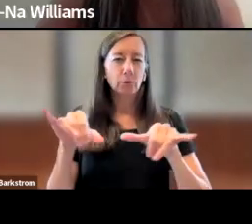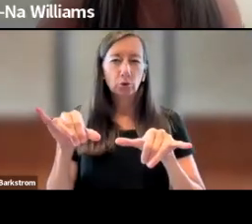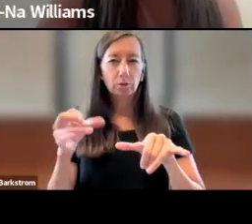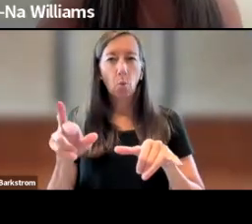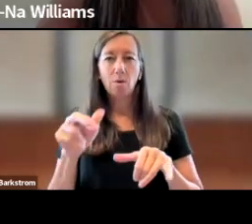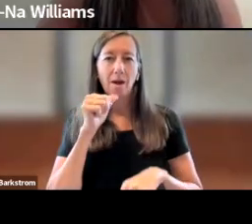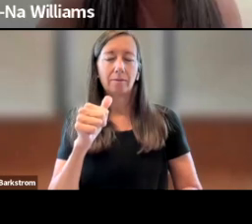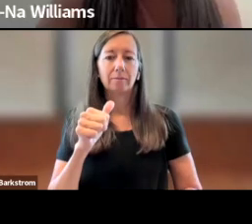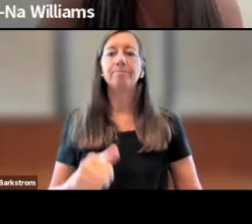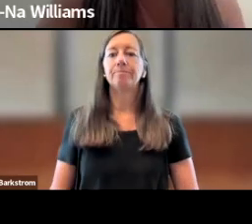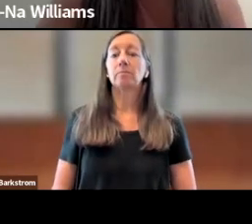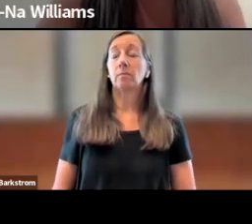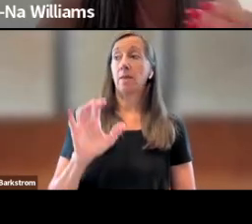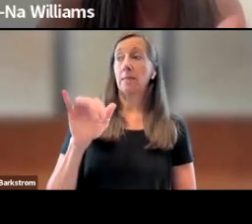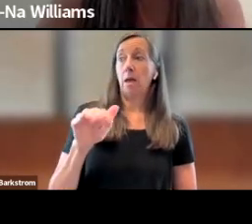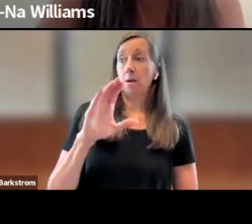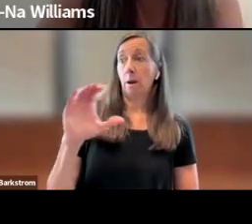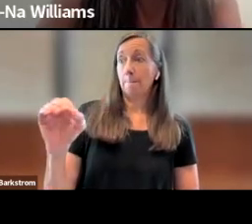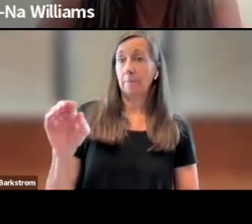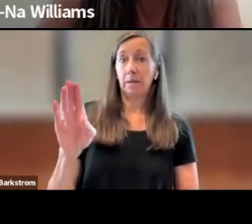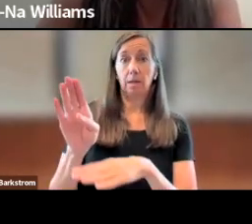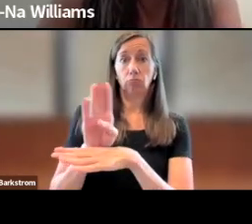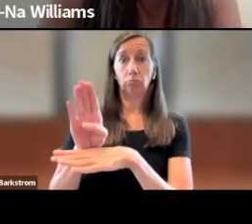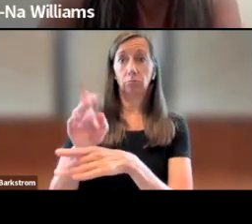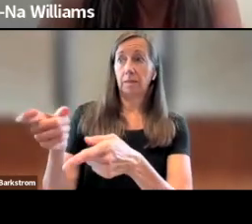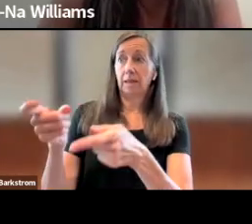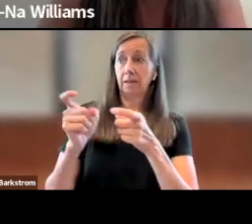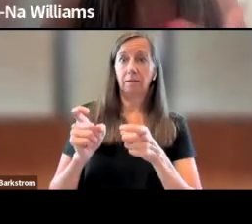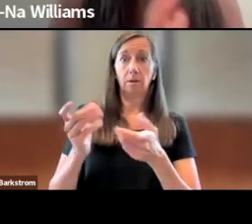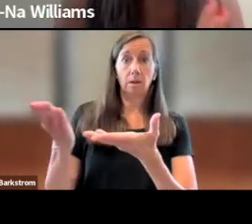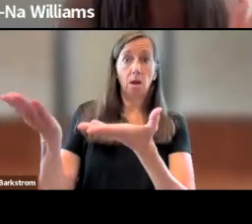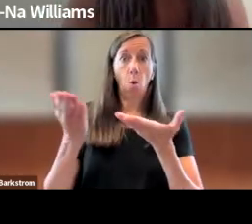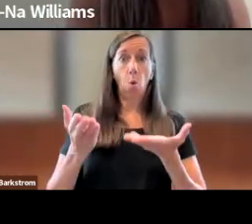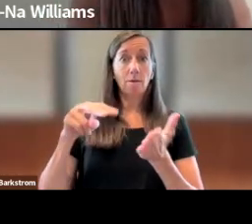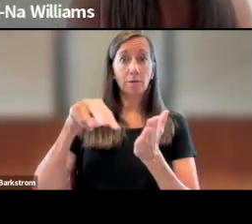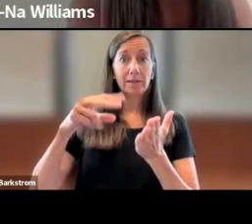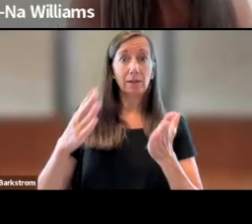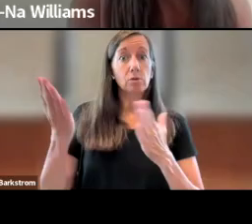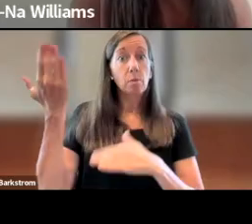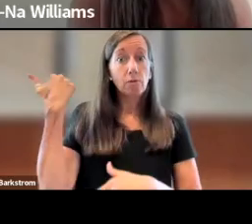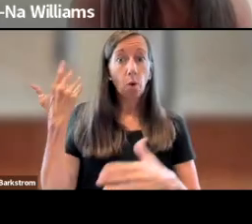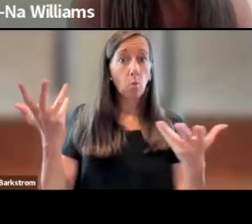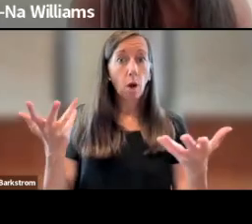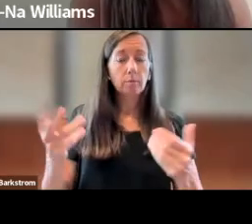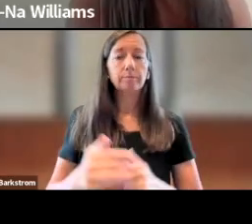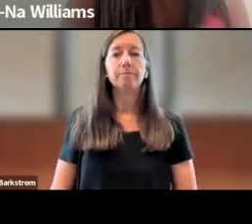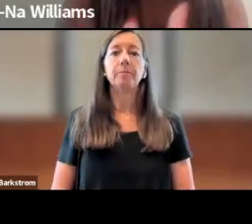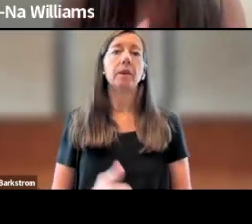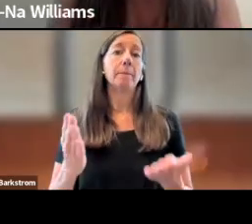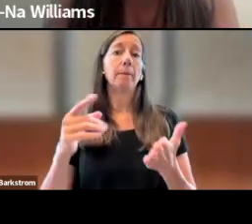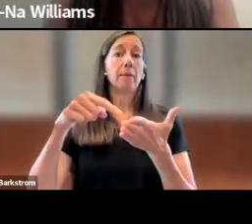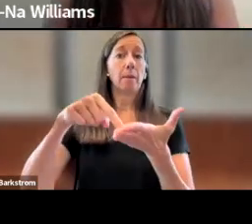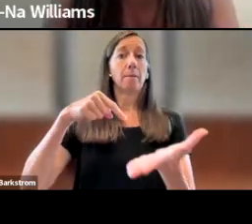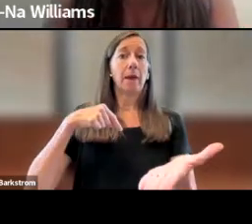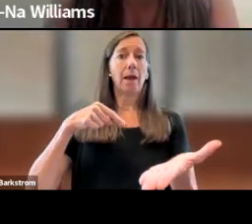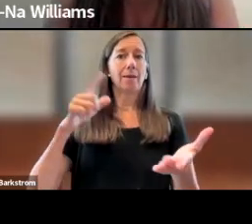the company or the entity that's hiring you, what have they offered dancers before? So let's just say the pay is